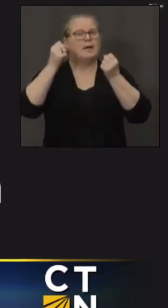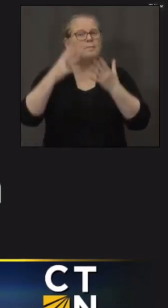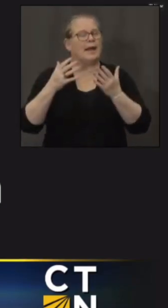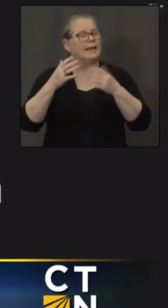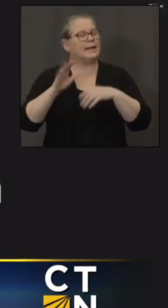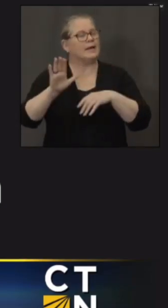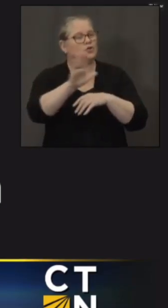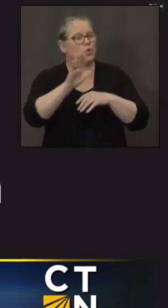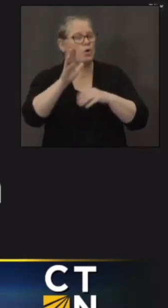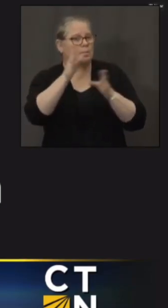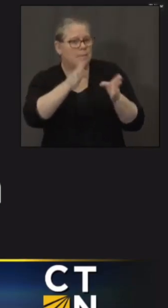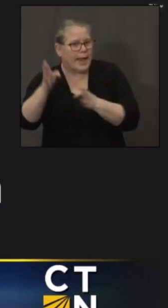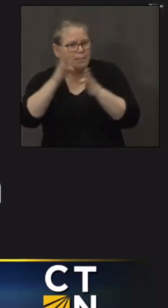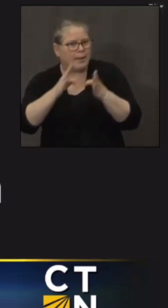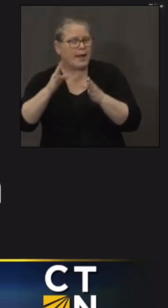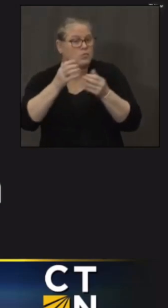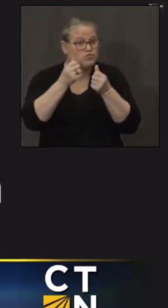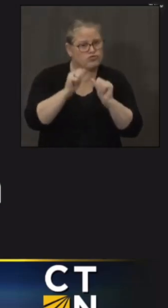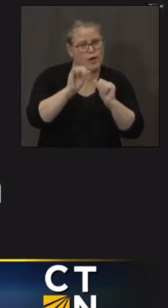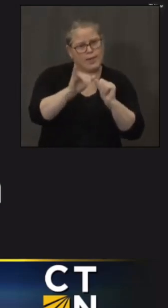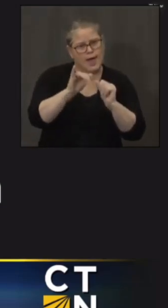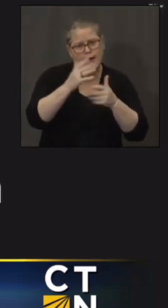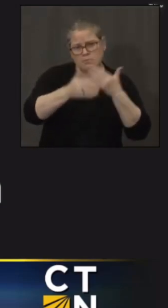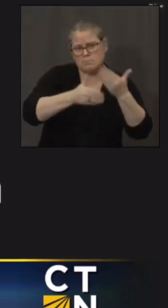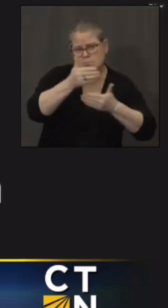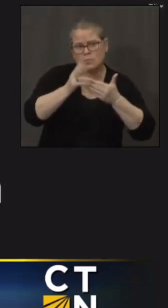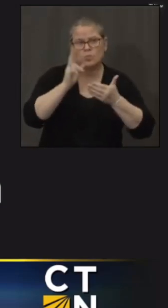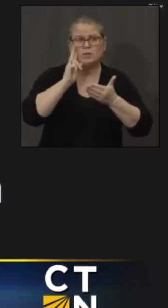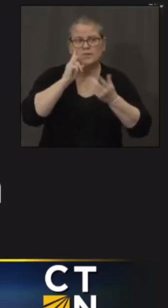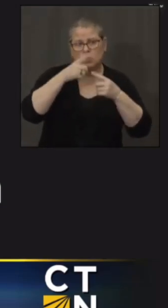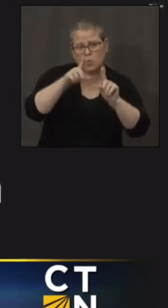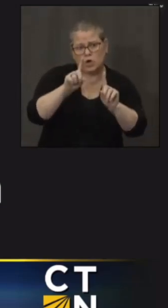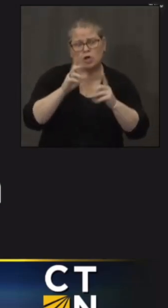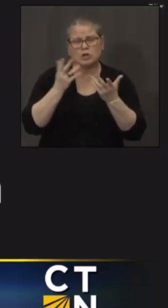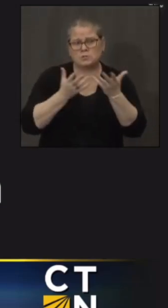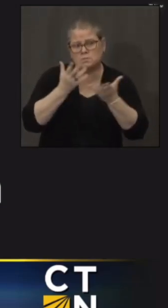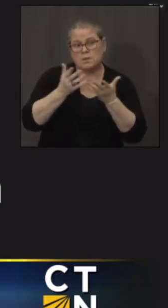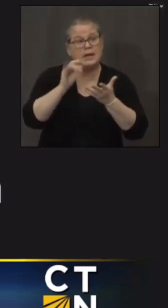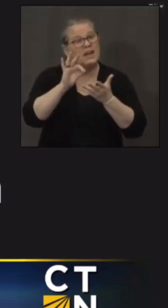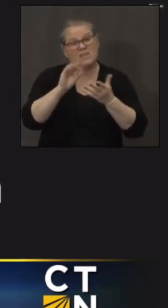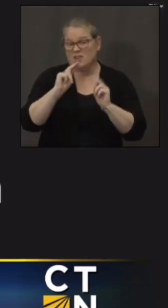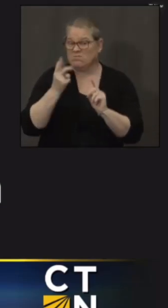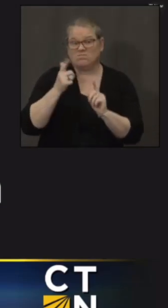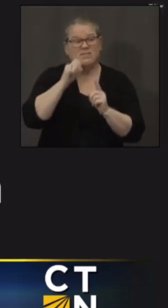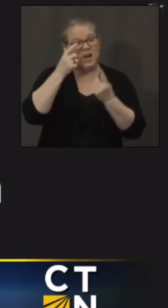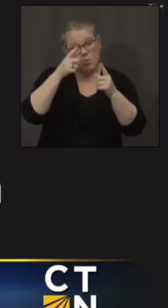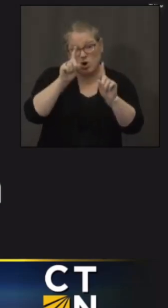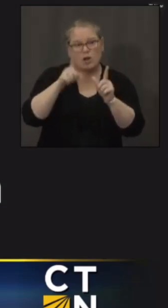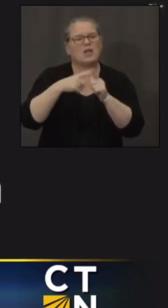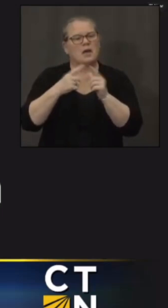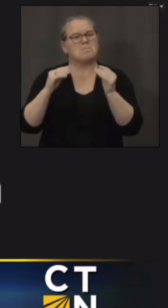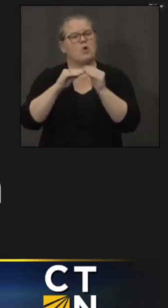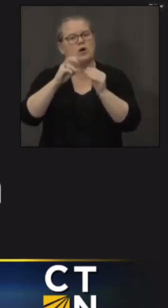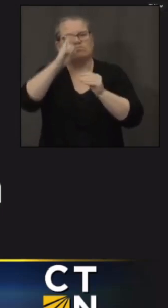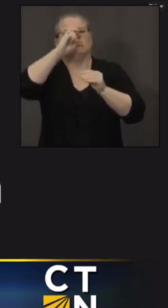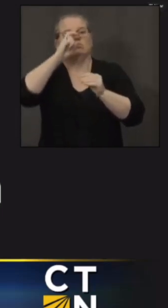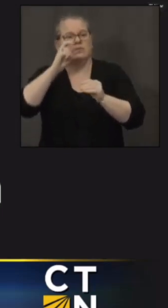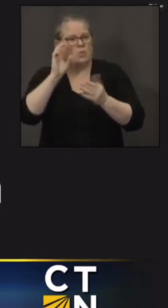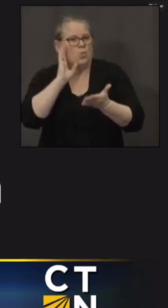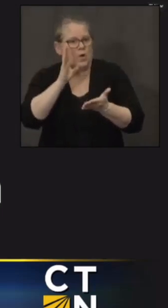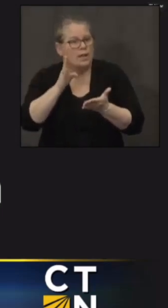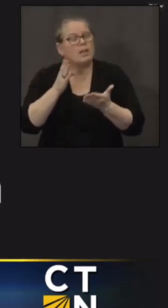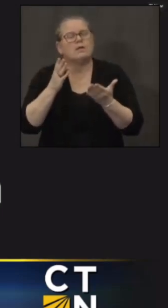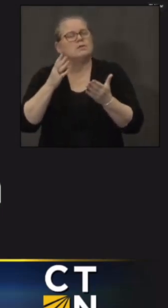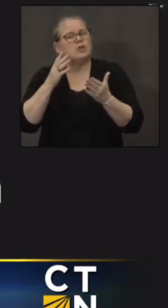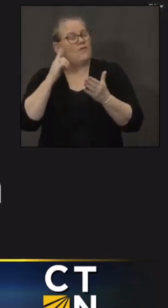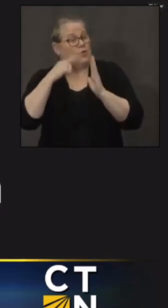doing something more drastic. So I'm wondering what the timeline is on something like these fines. Like, how long does it take to figure out whether